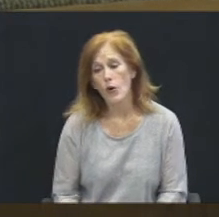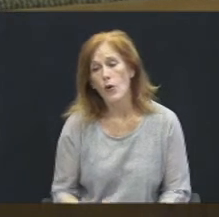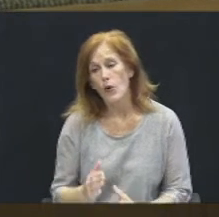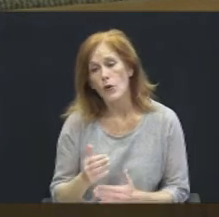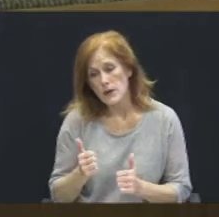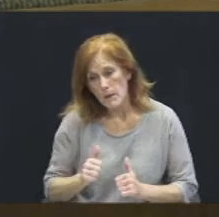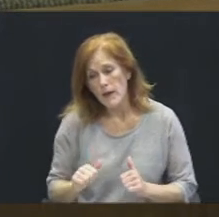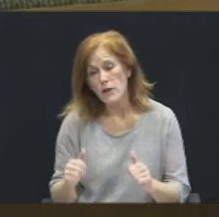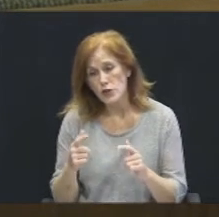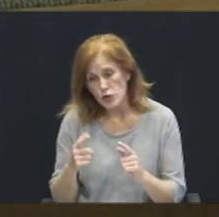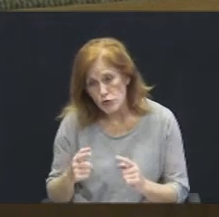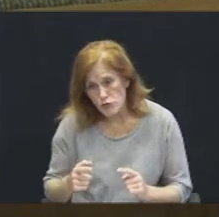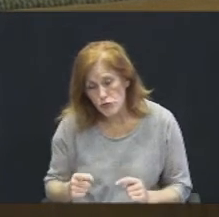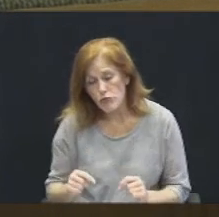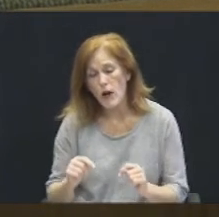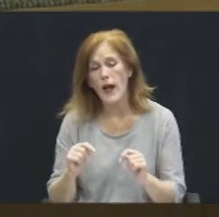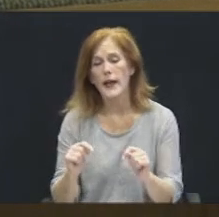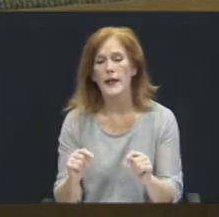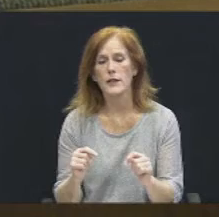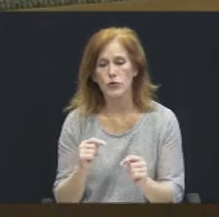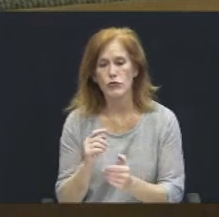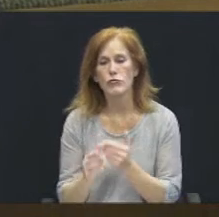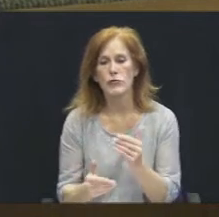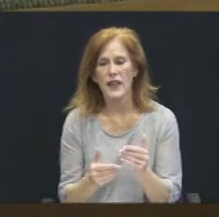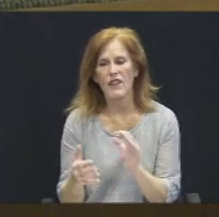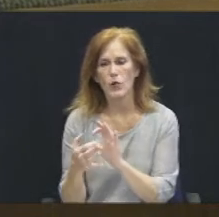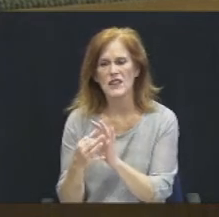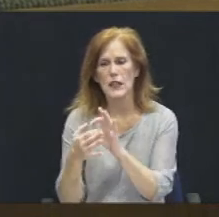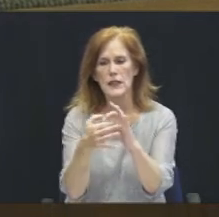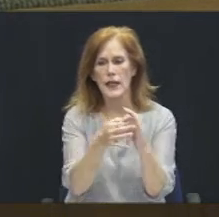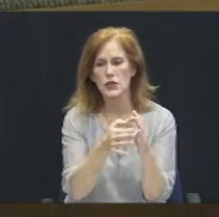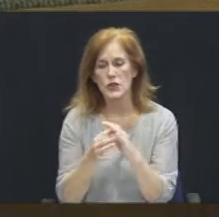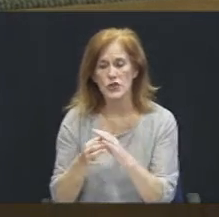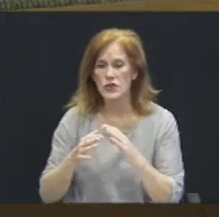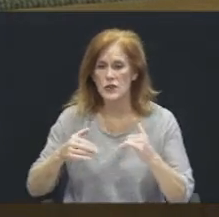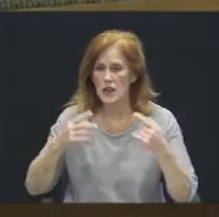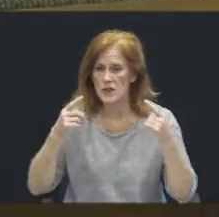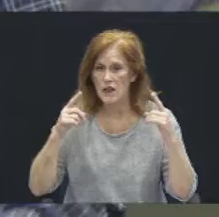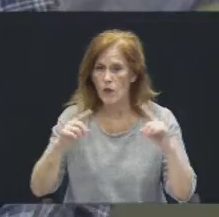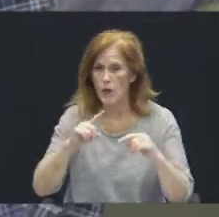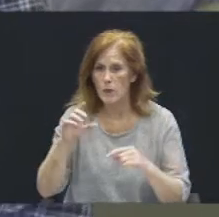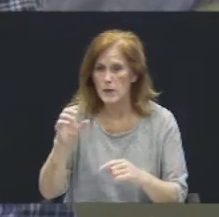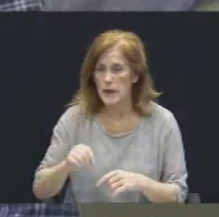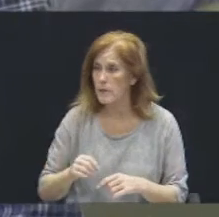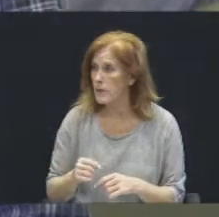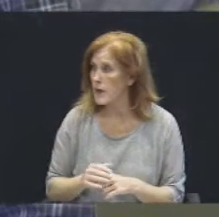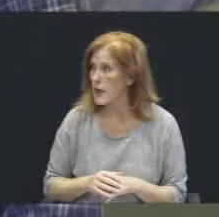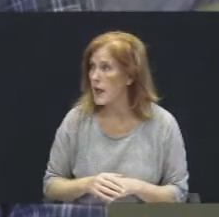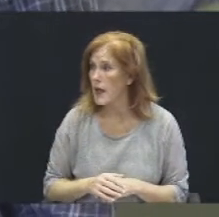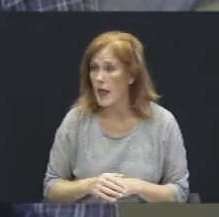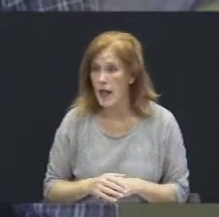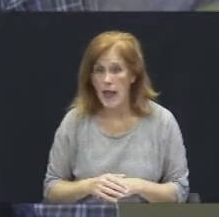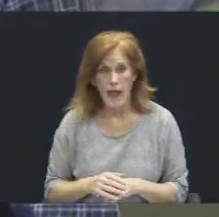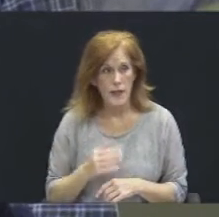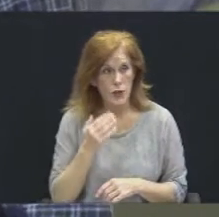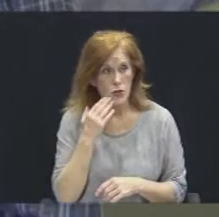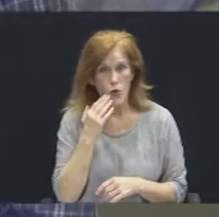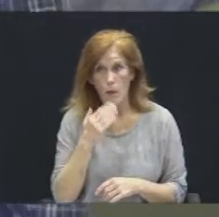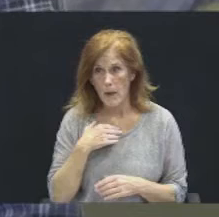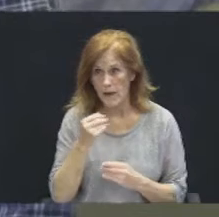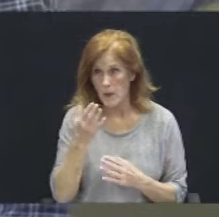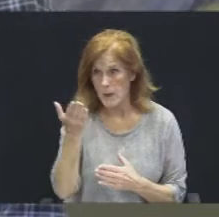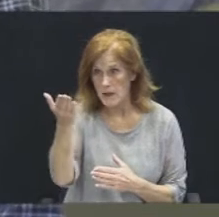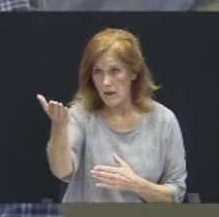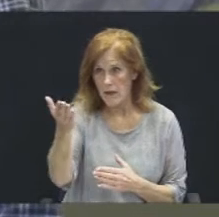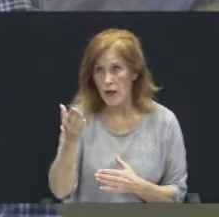on. We're just not quite there yet. And also, if any of you guys, my information is right there on the screen, so